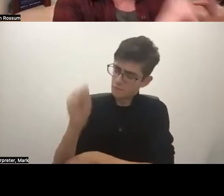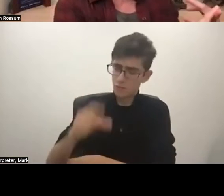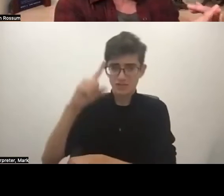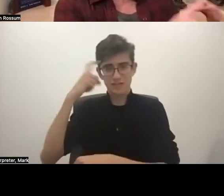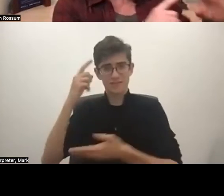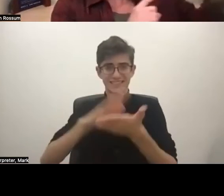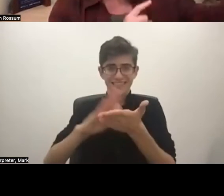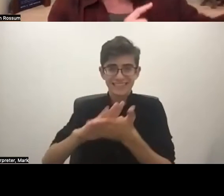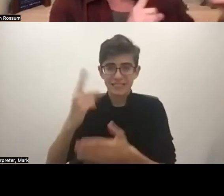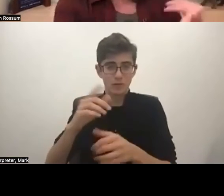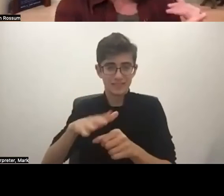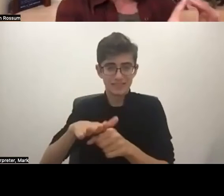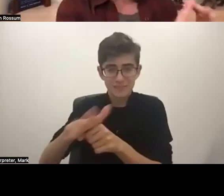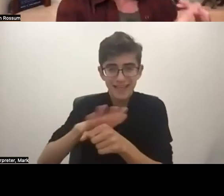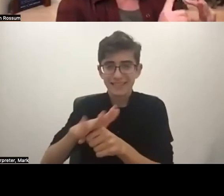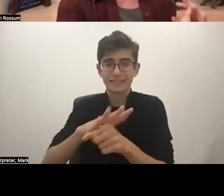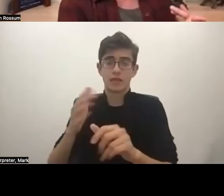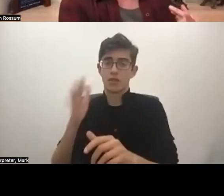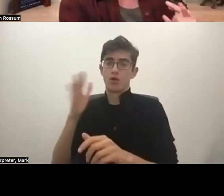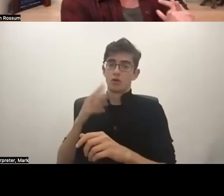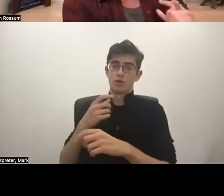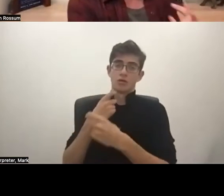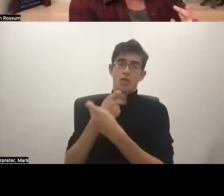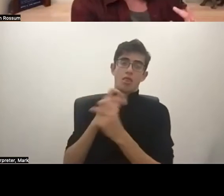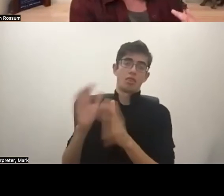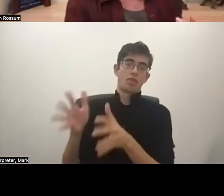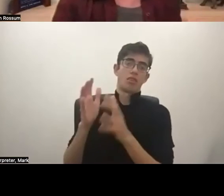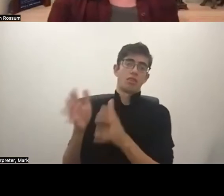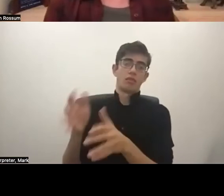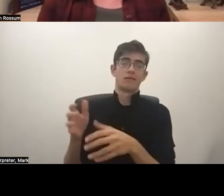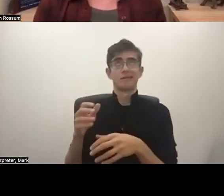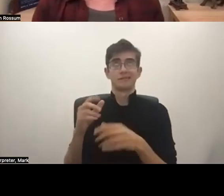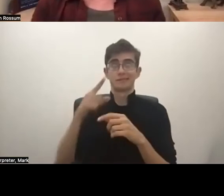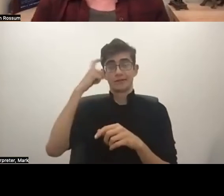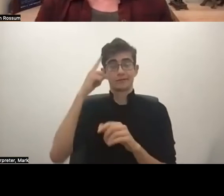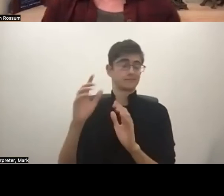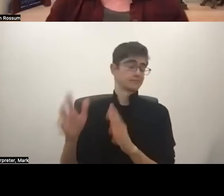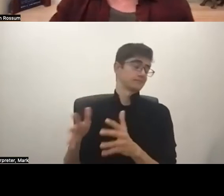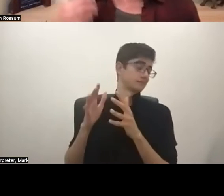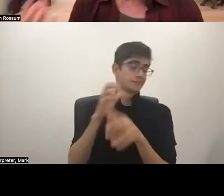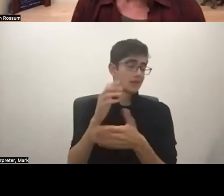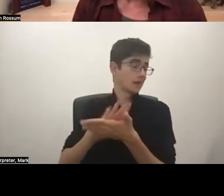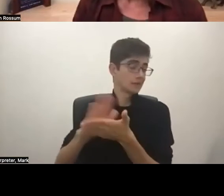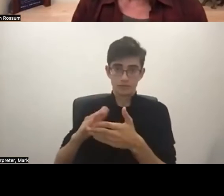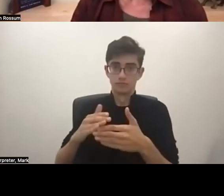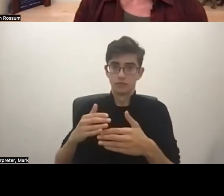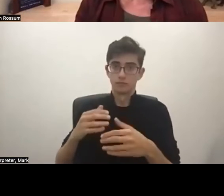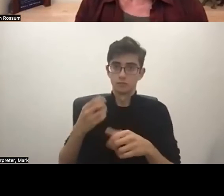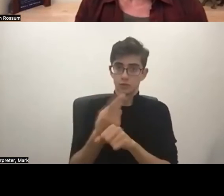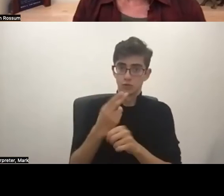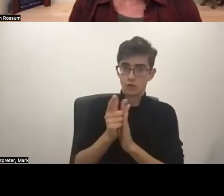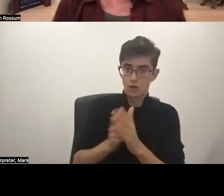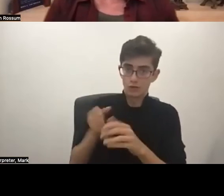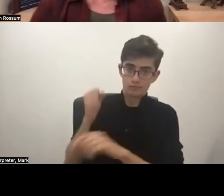ignored toxic site where otherwise they weren't taking any action, that has helped prevent the misappropriation of